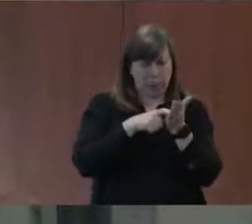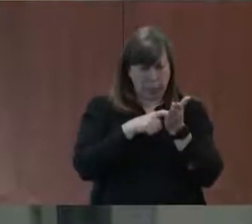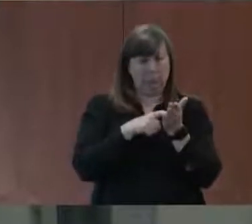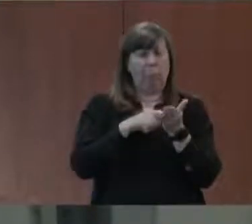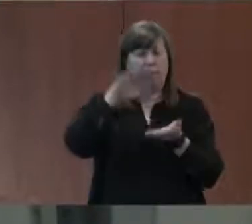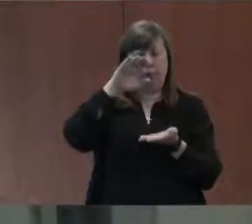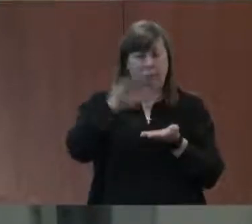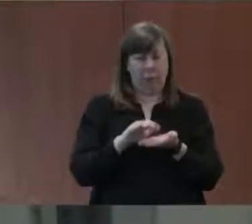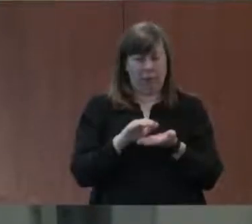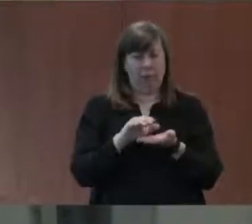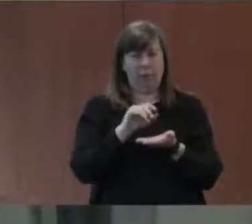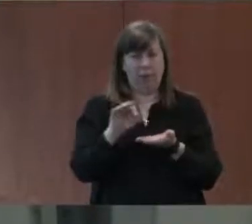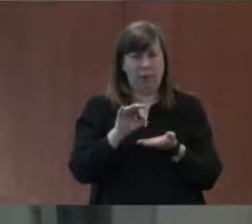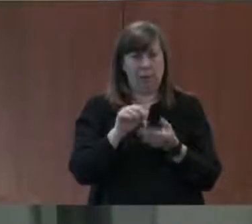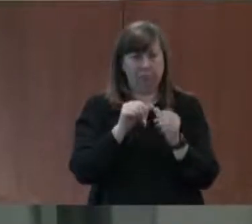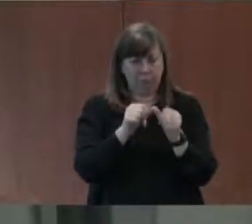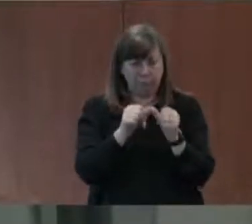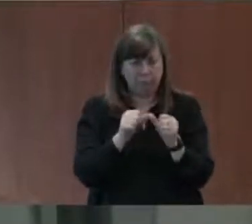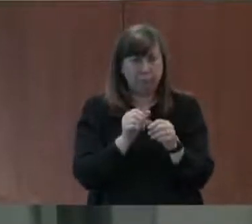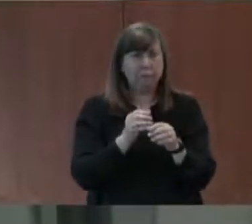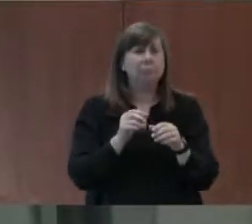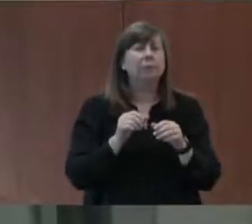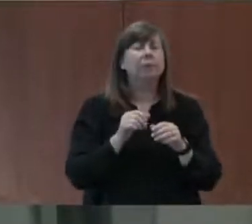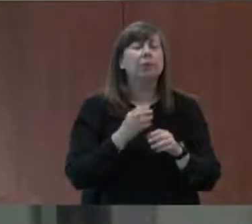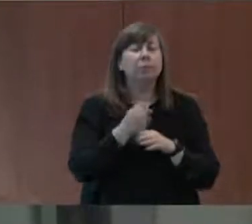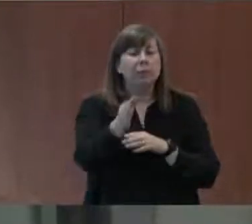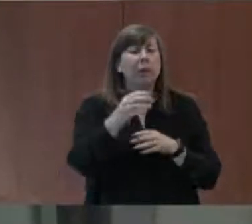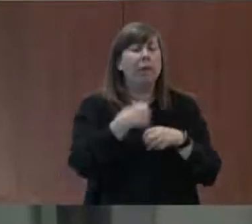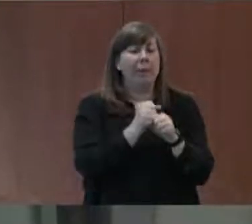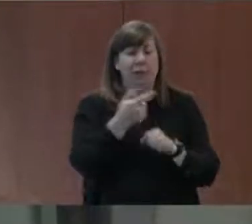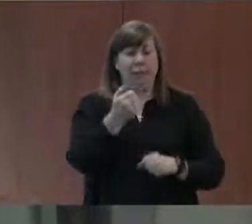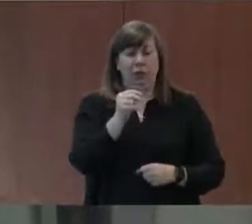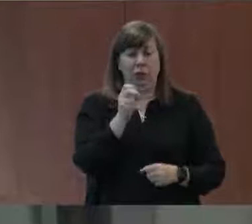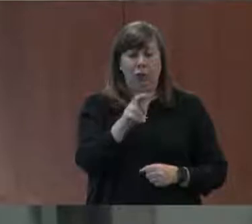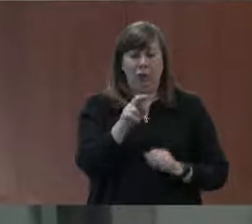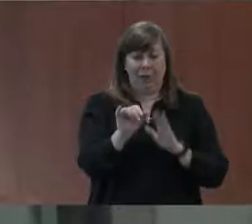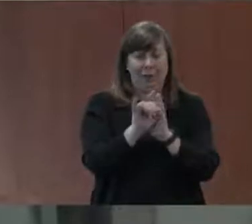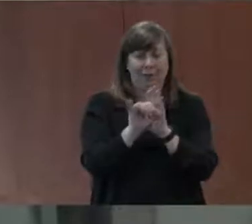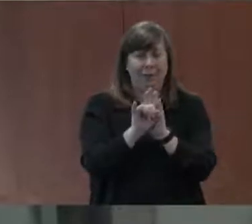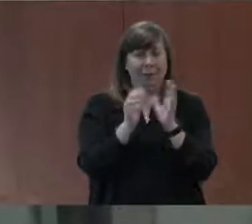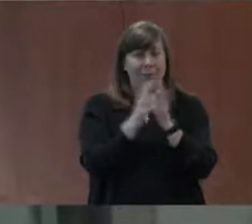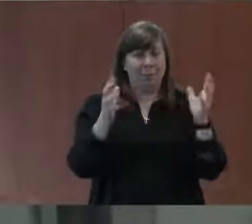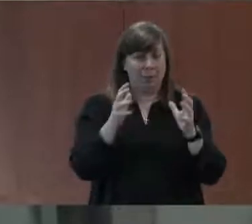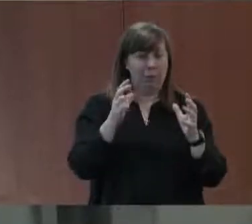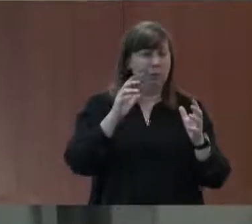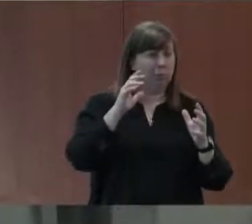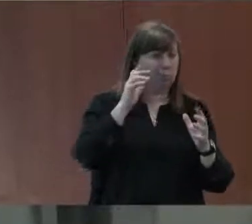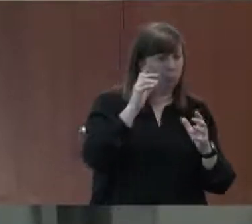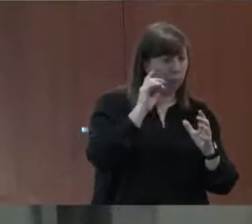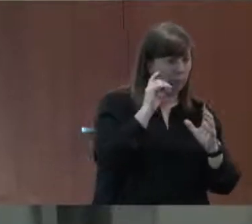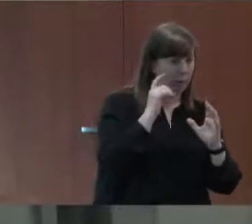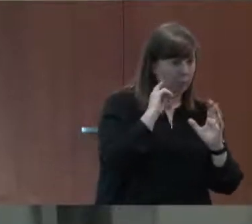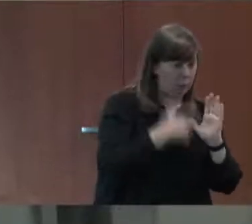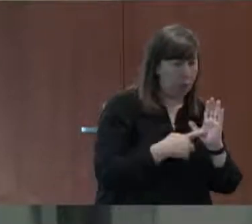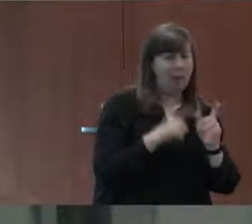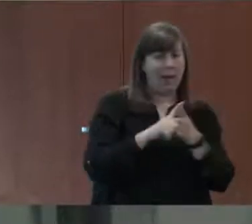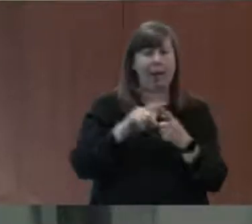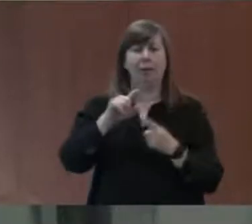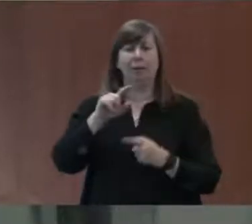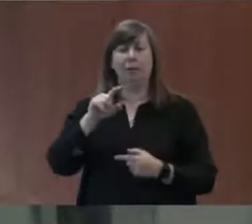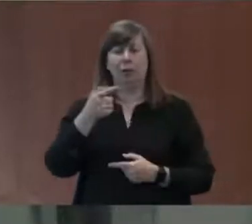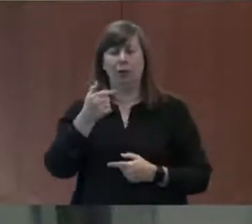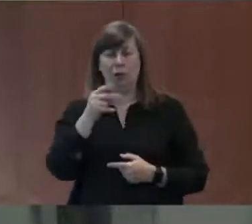the reduction continues on track. Furthermore, it makes gender identity as much of a focus as racial equity. In other words, the employment and